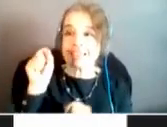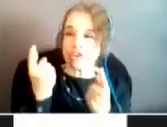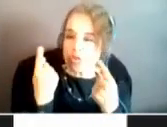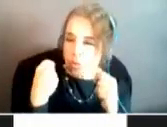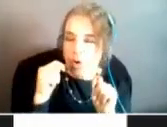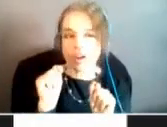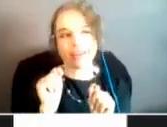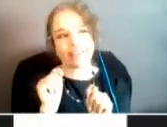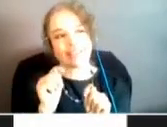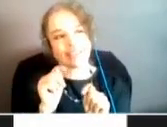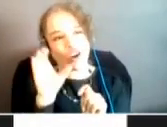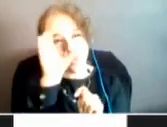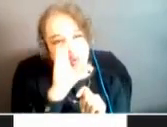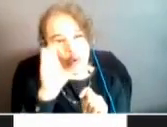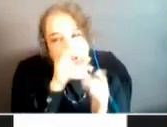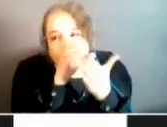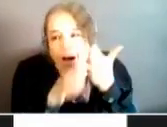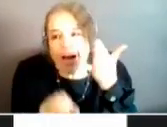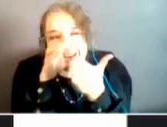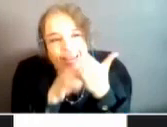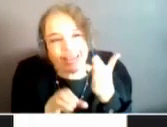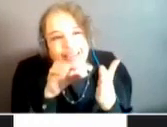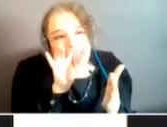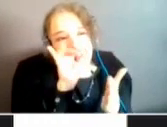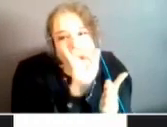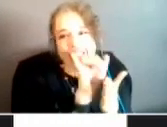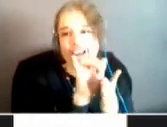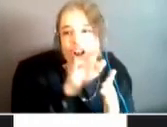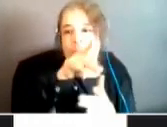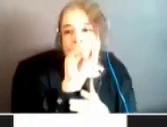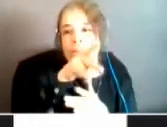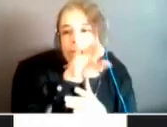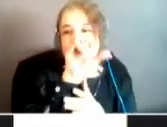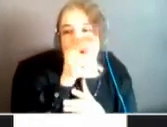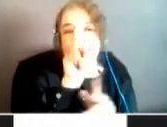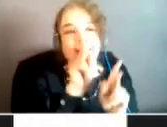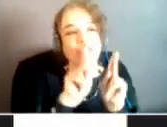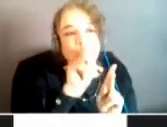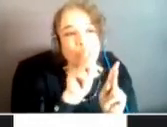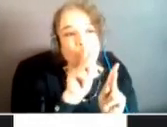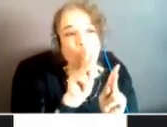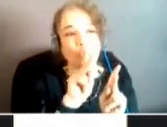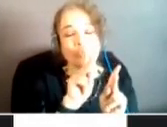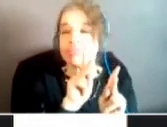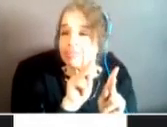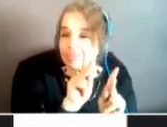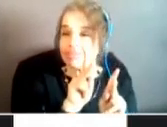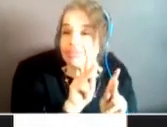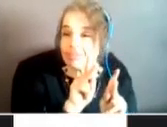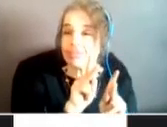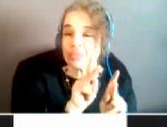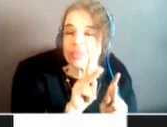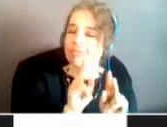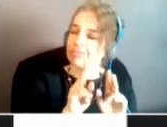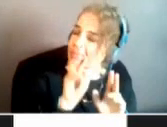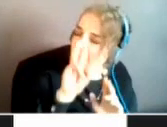find research articles on that population of people is